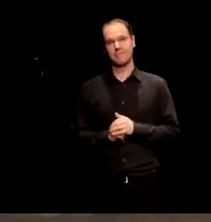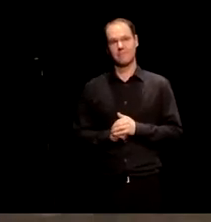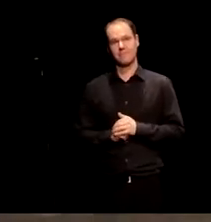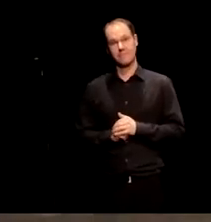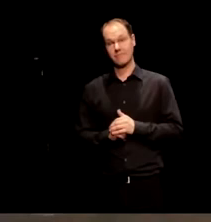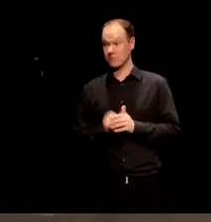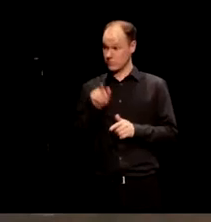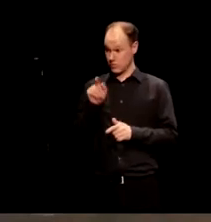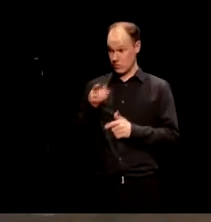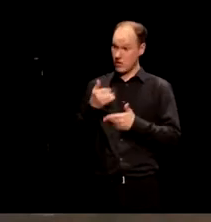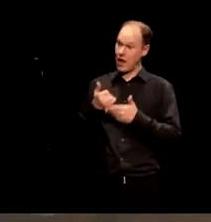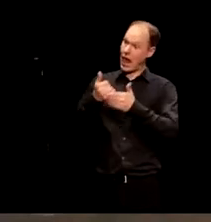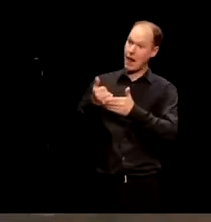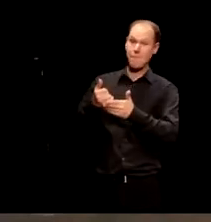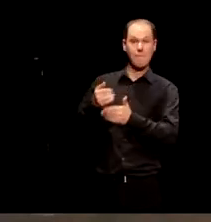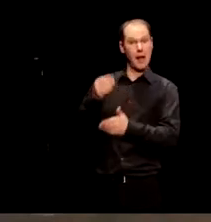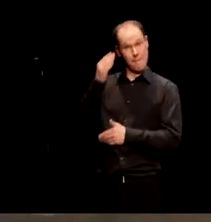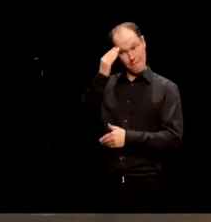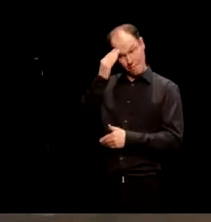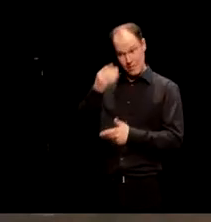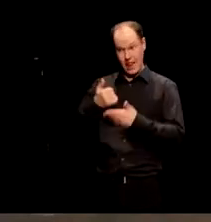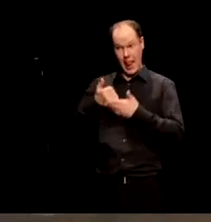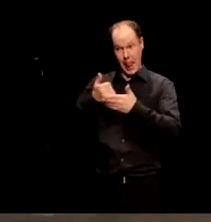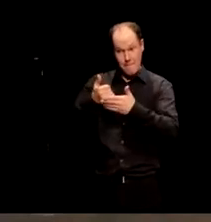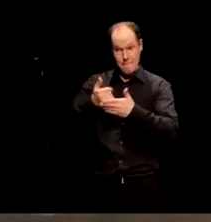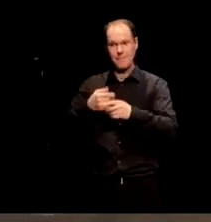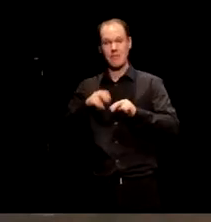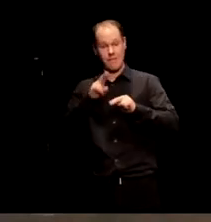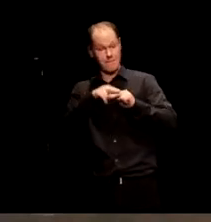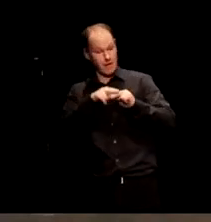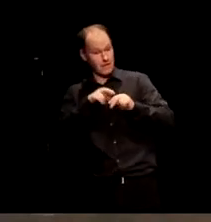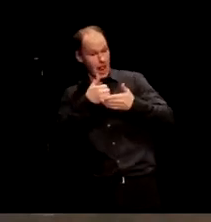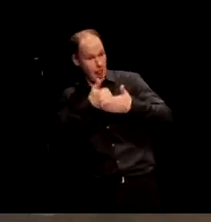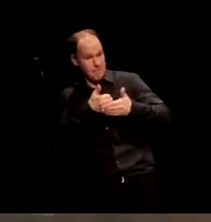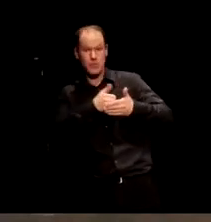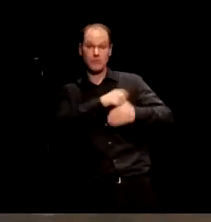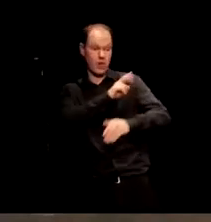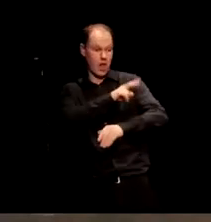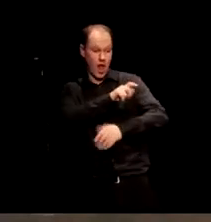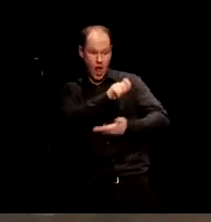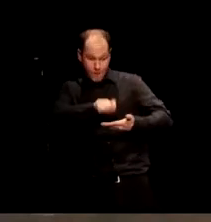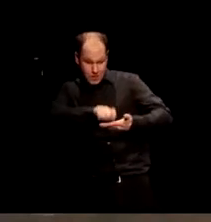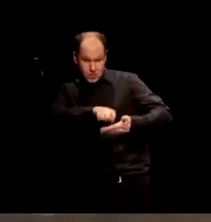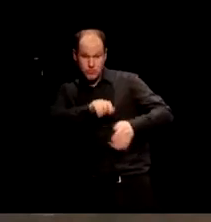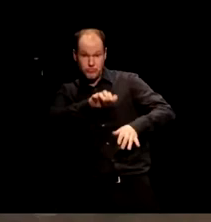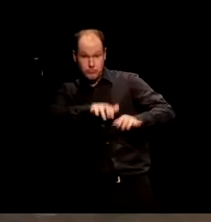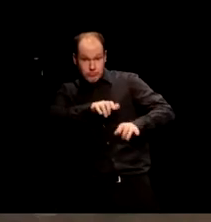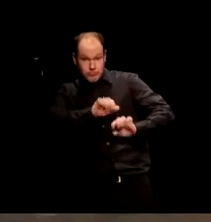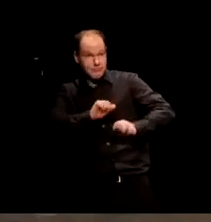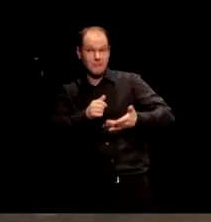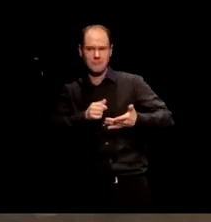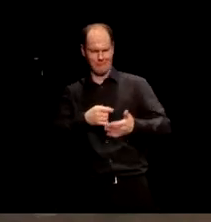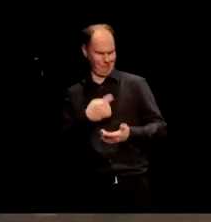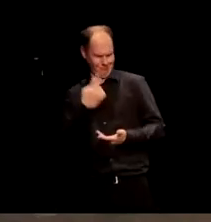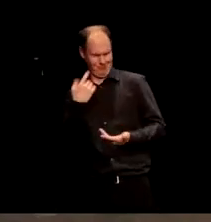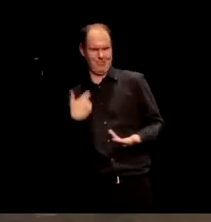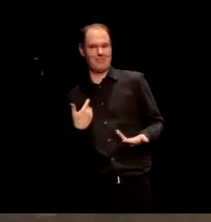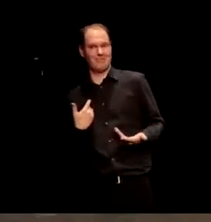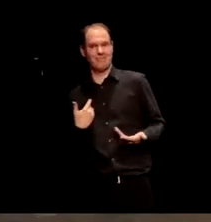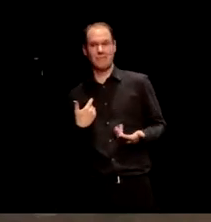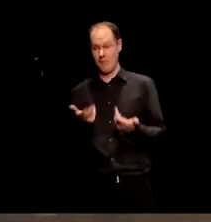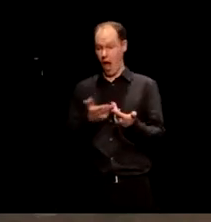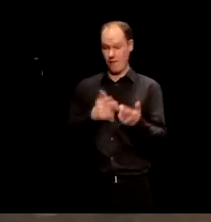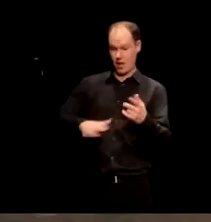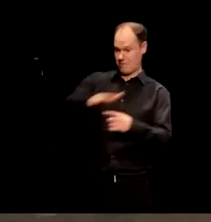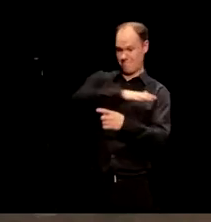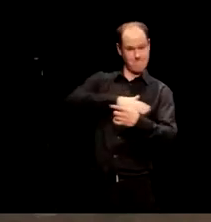You help your mother in the house and your father in the office. And I don't think. All the people in the district,